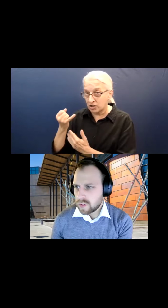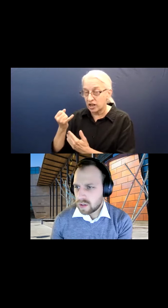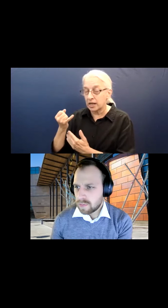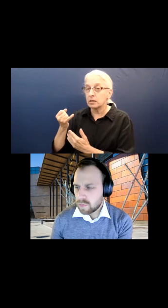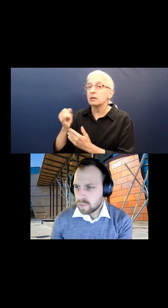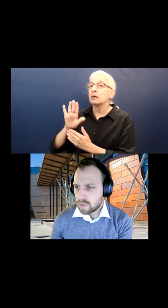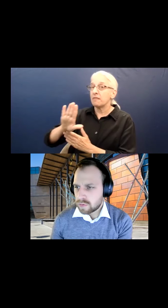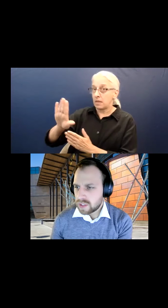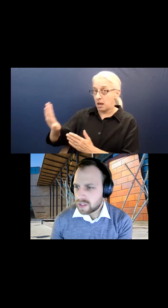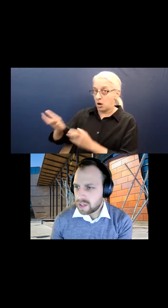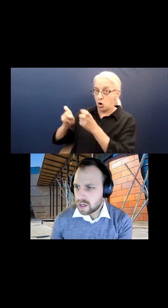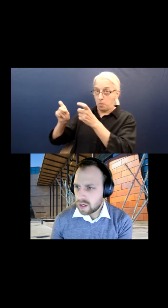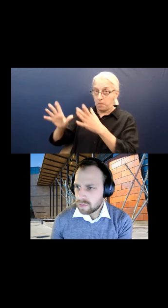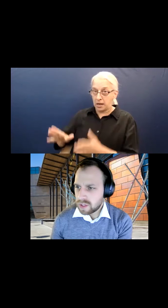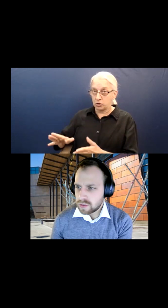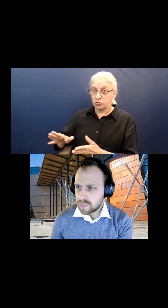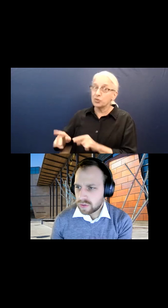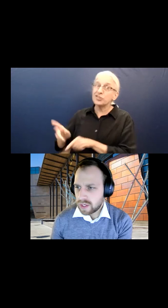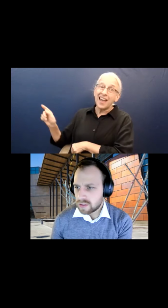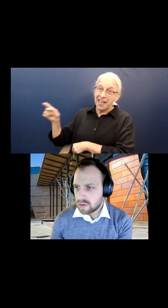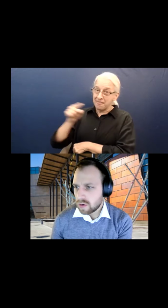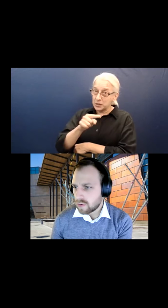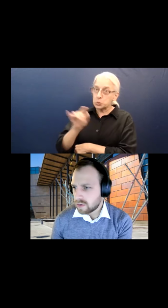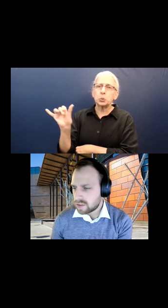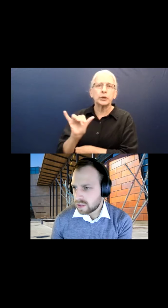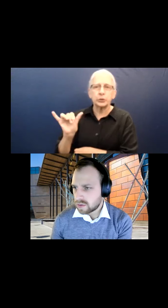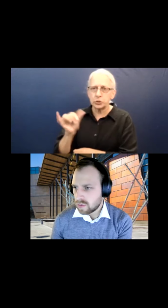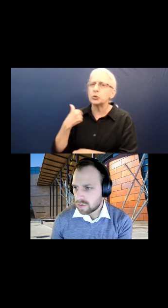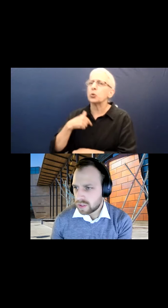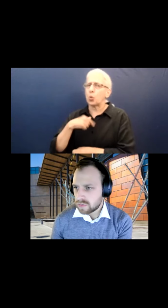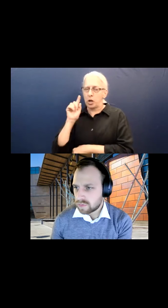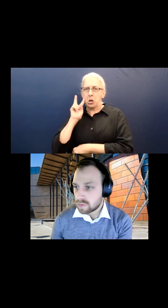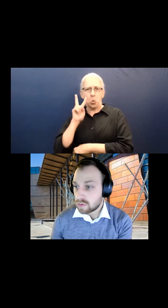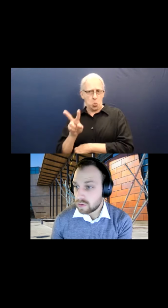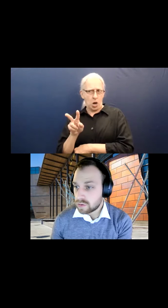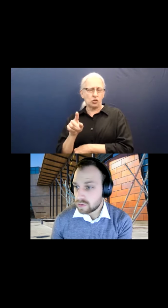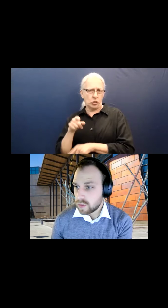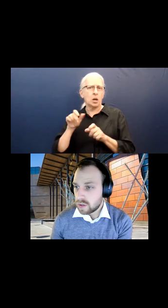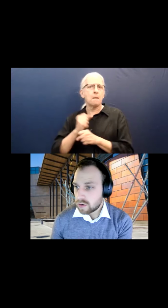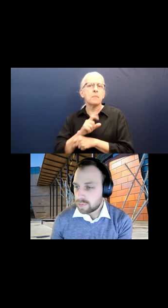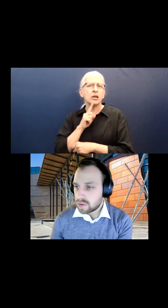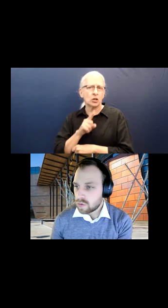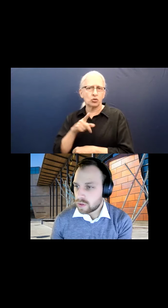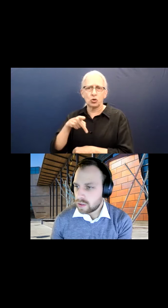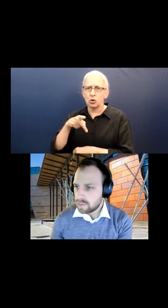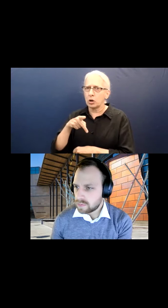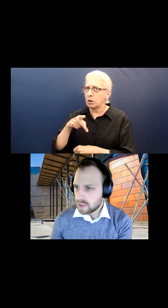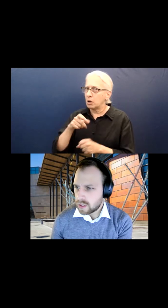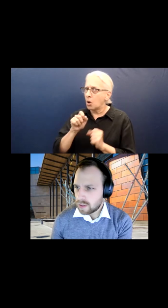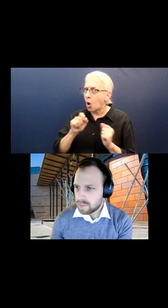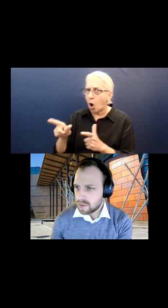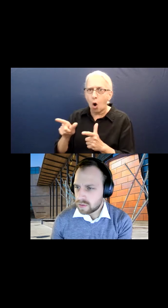developing, we're taking a keen eye on making sure that haul routes and coordination for road closures are going to be